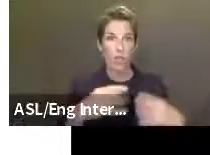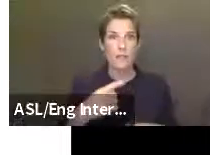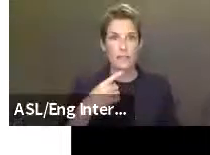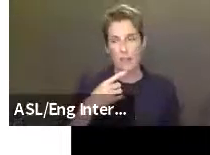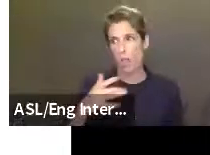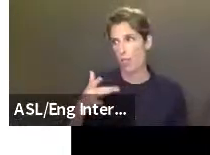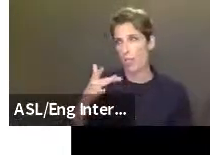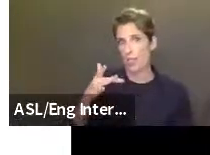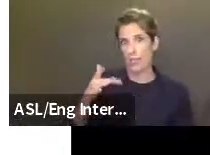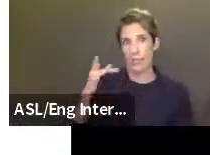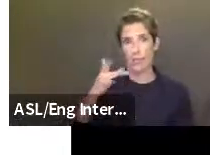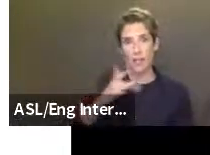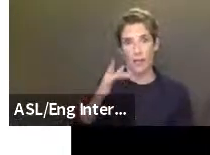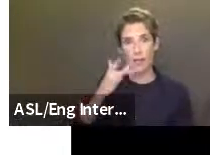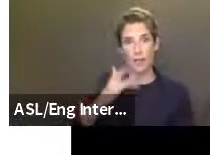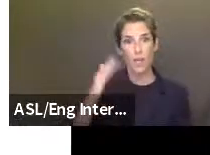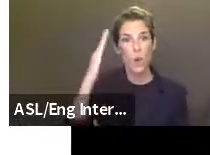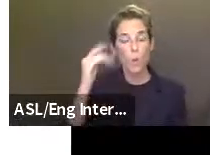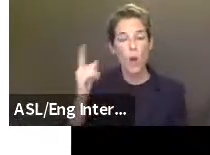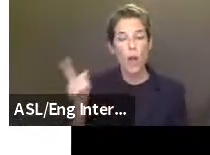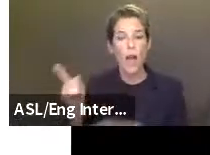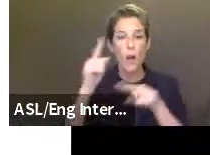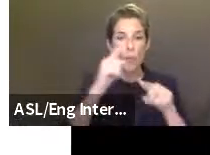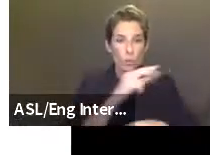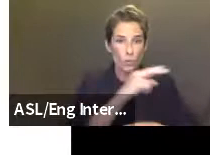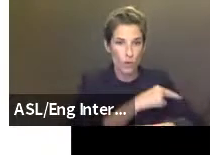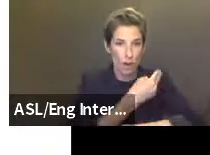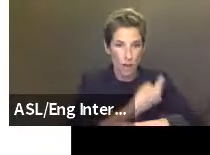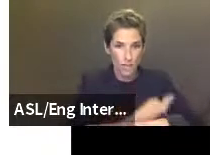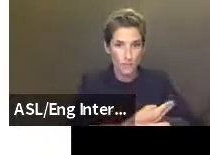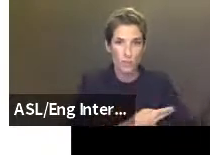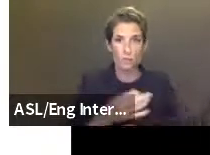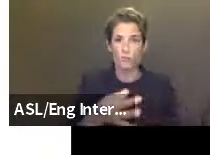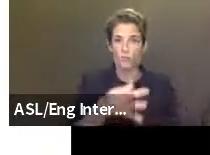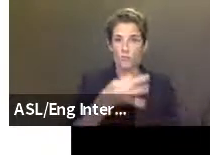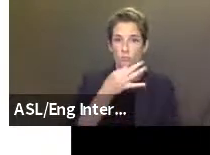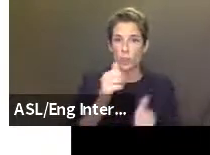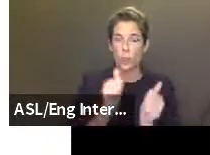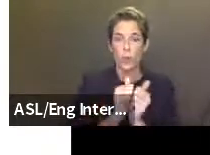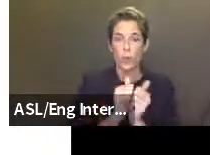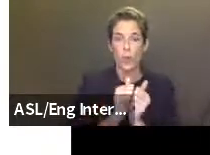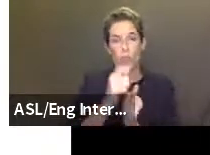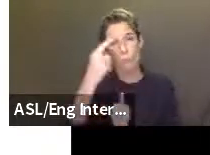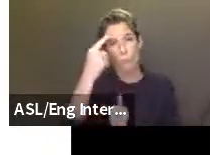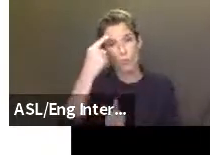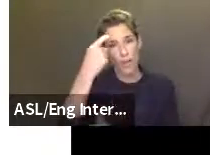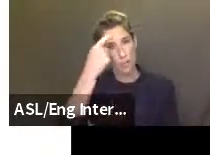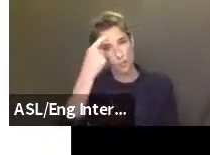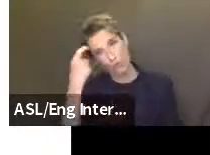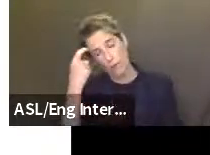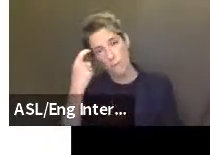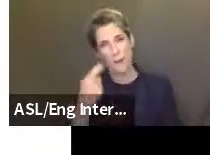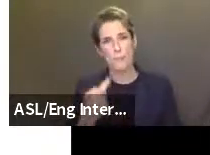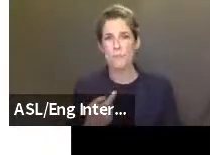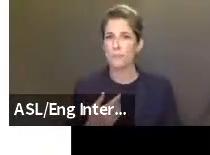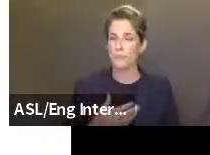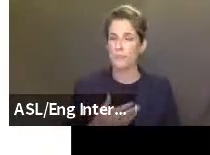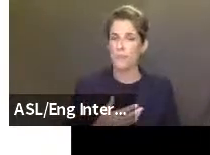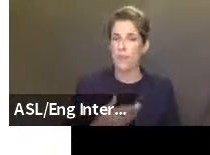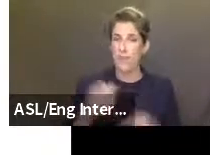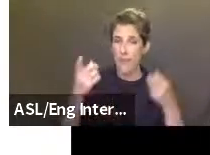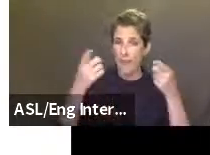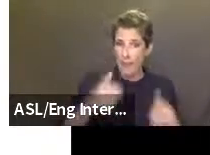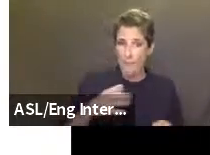that was a premier trauma center. I later read a note my sister took while there, stating that someone told her